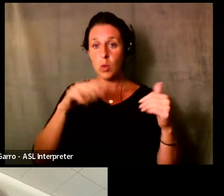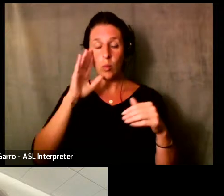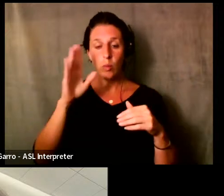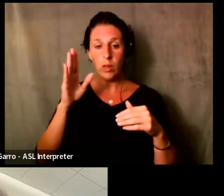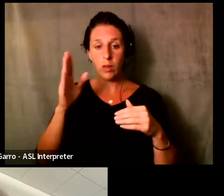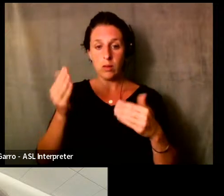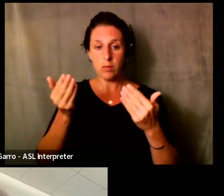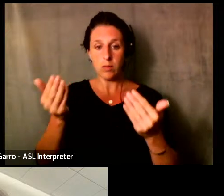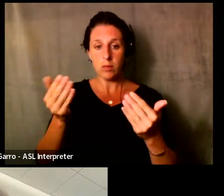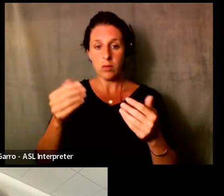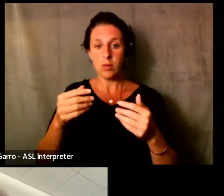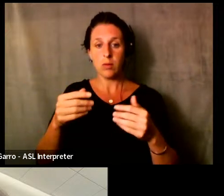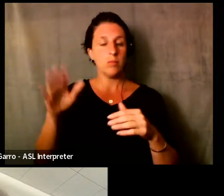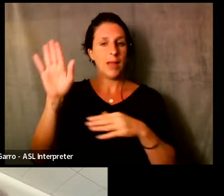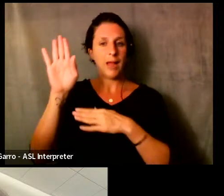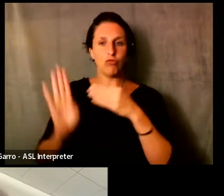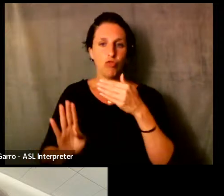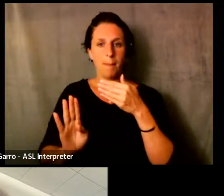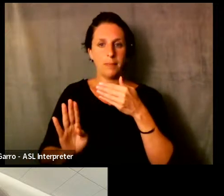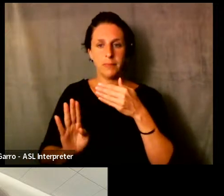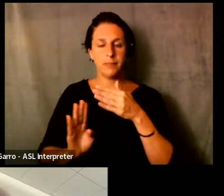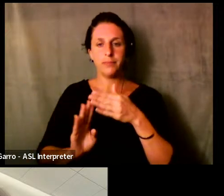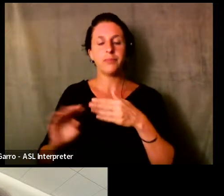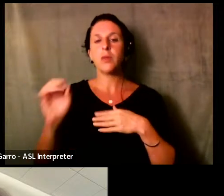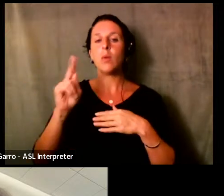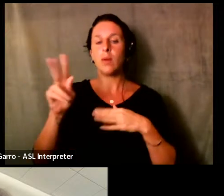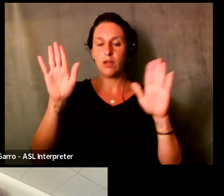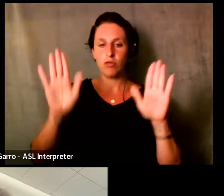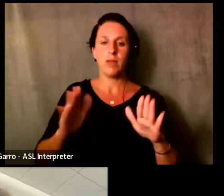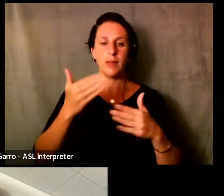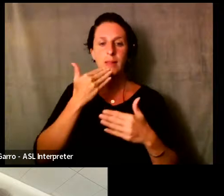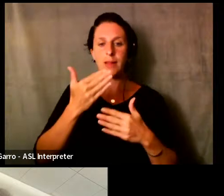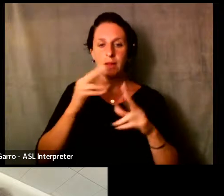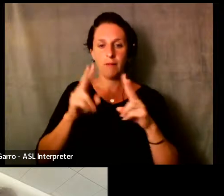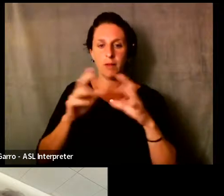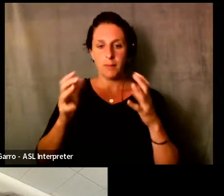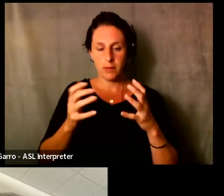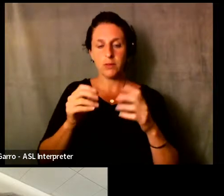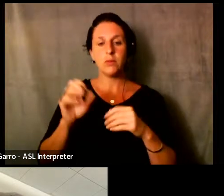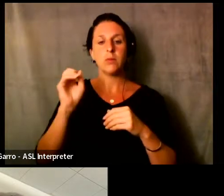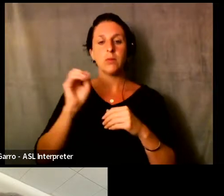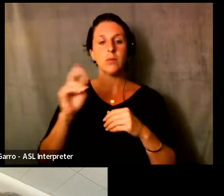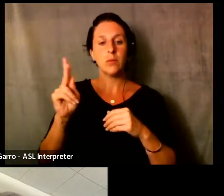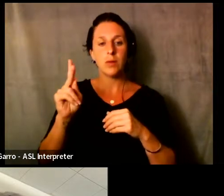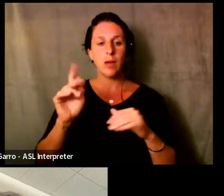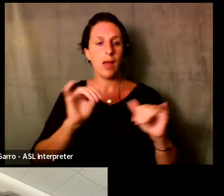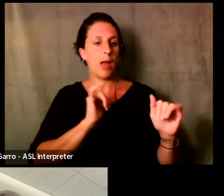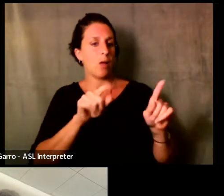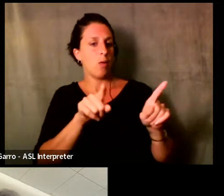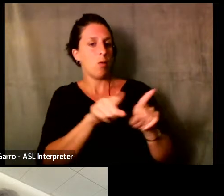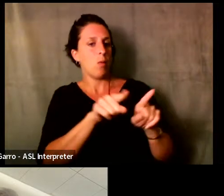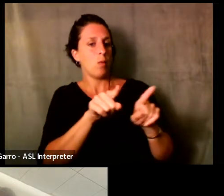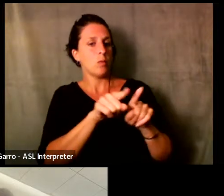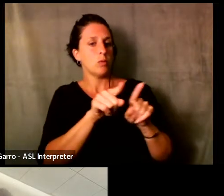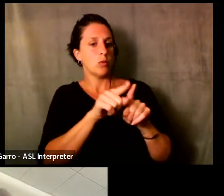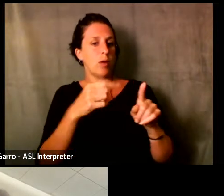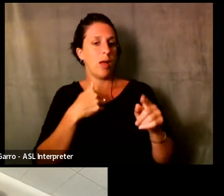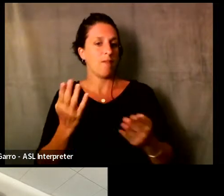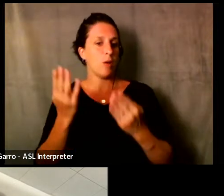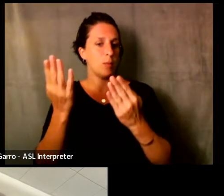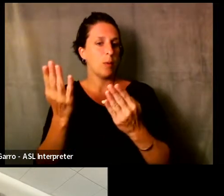if not, The hand dropped. okay, great. Thank you very much. Okay. I also have a